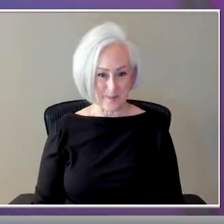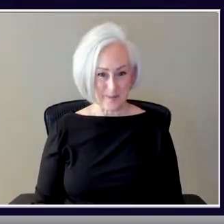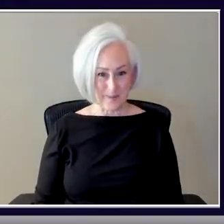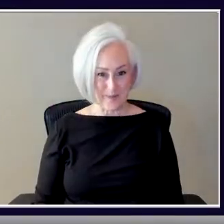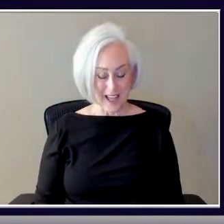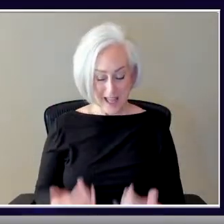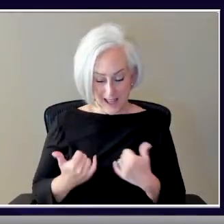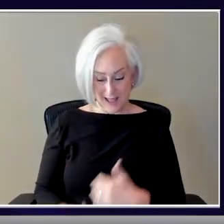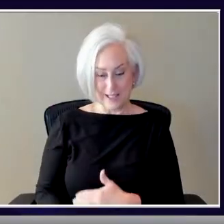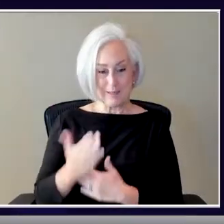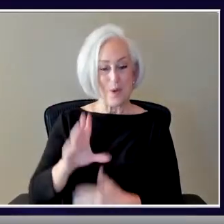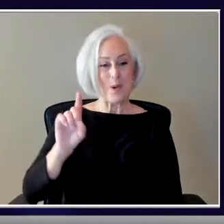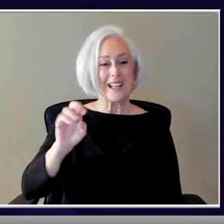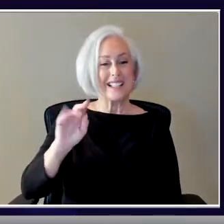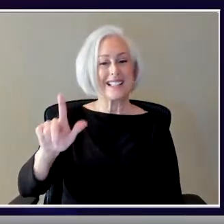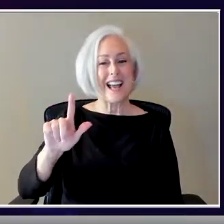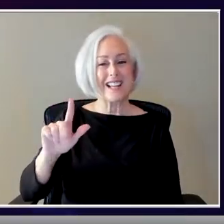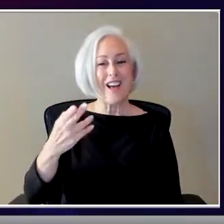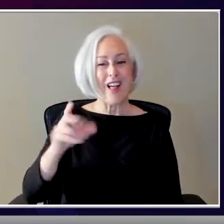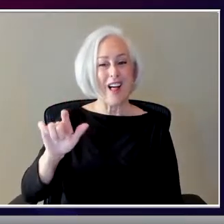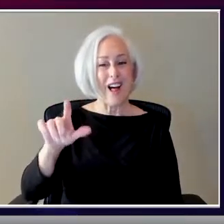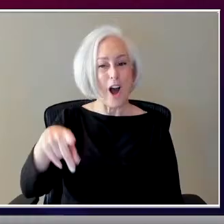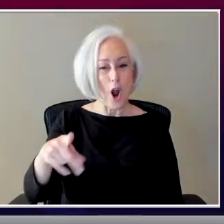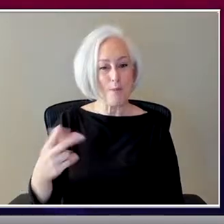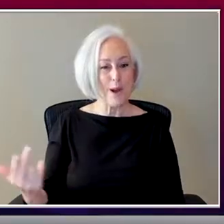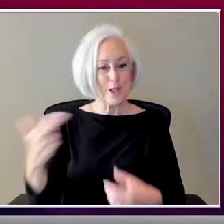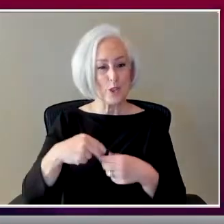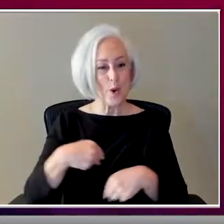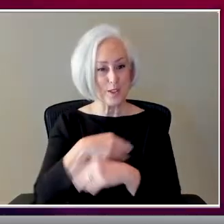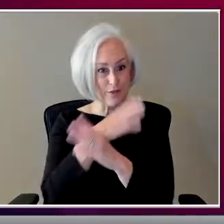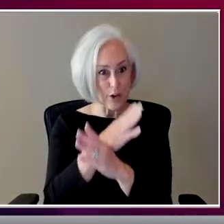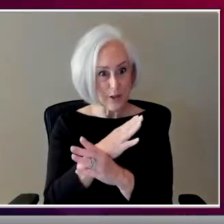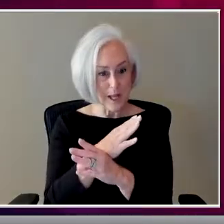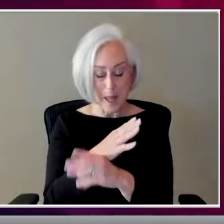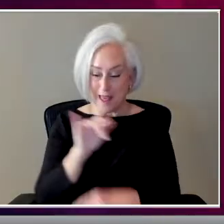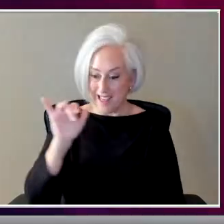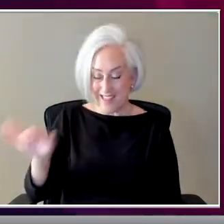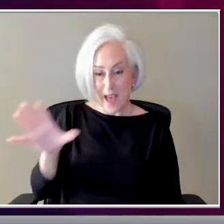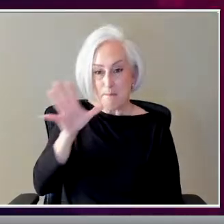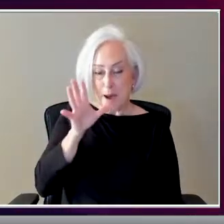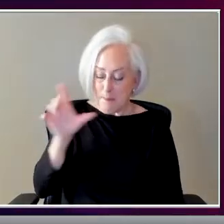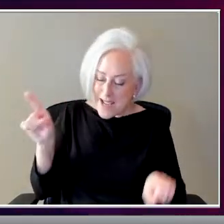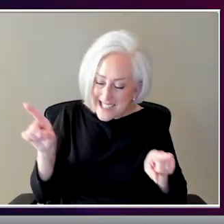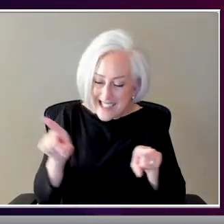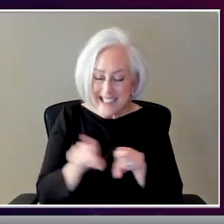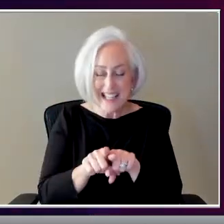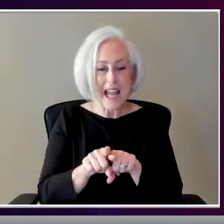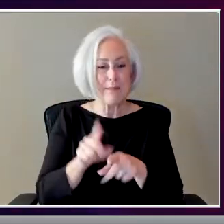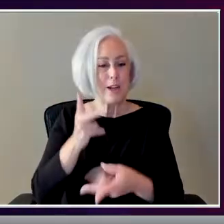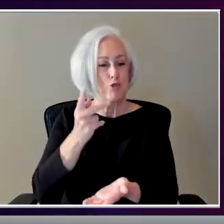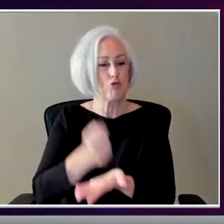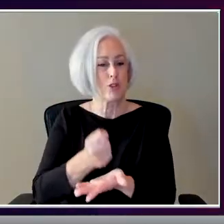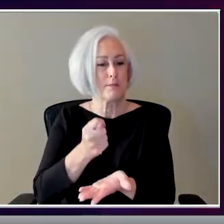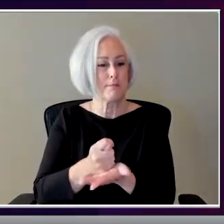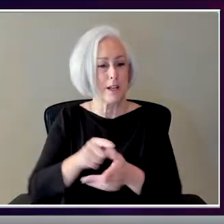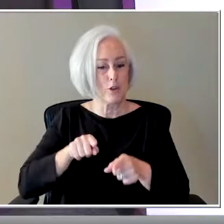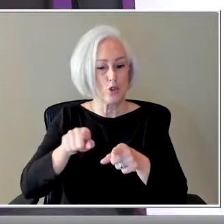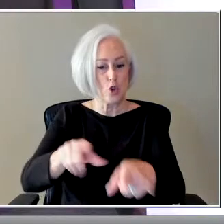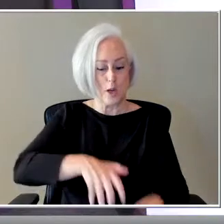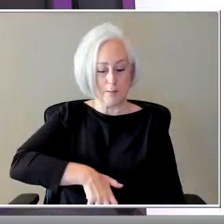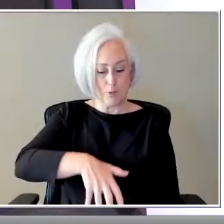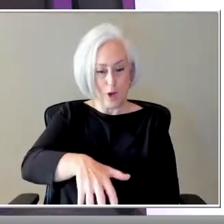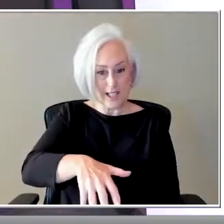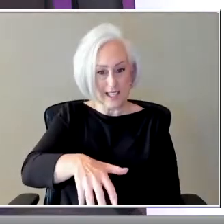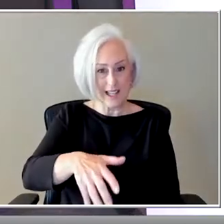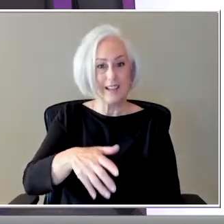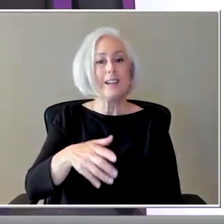us virtually. She's the mom that went through the same therapy to treat her preeclampsia when she was pregnant. And we are also joined by